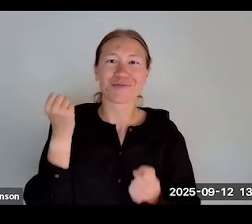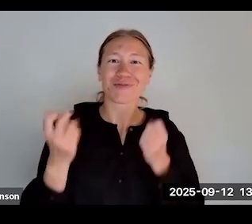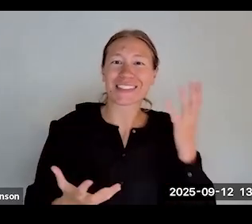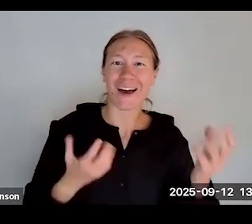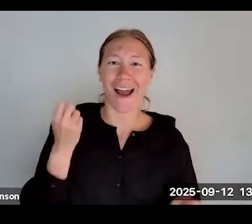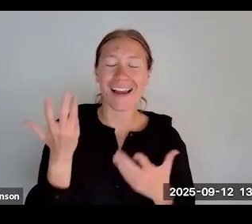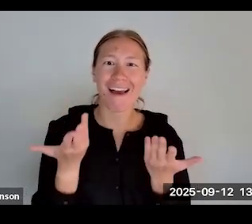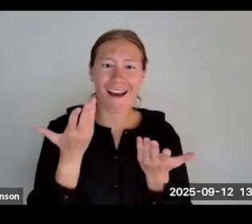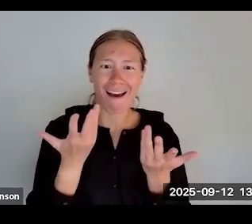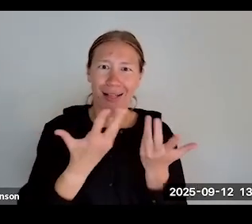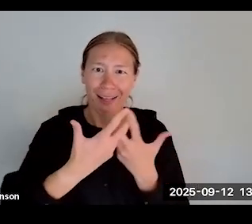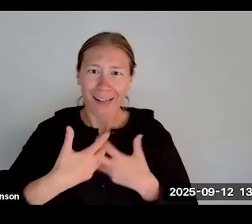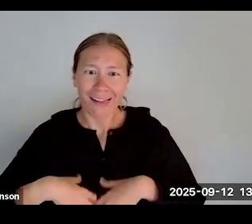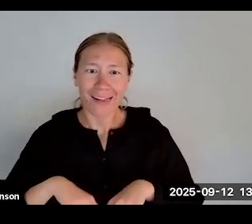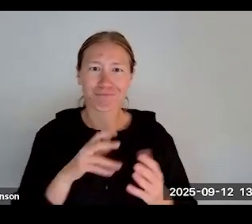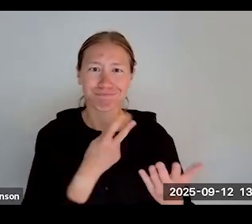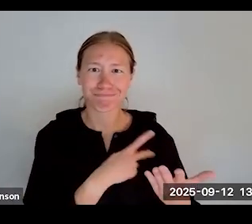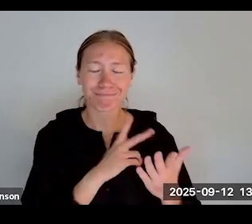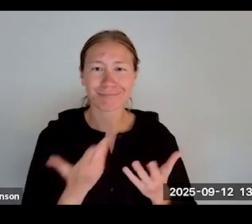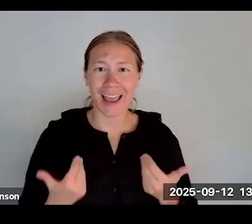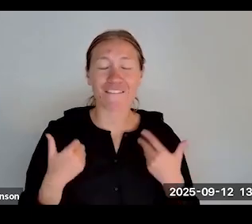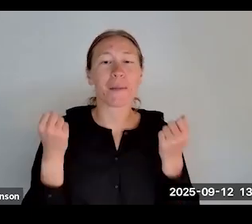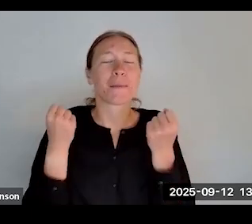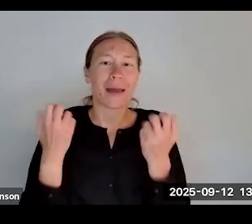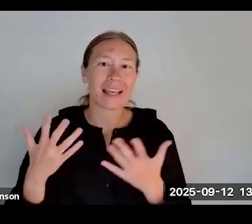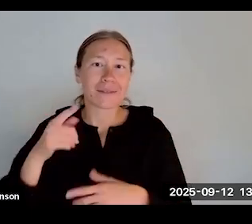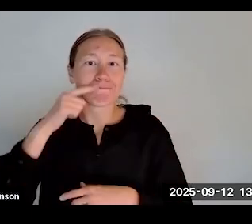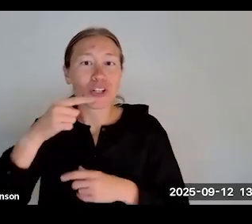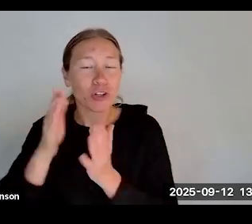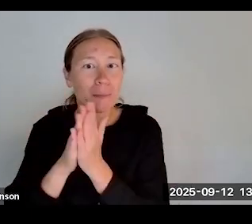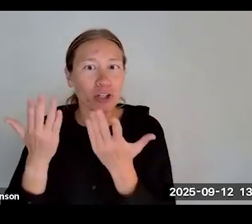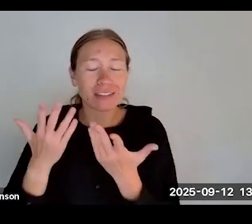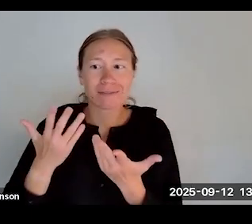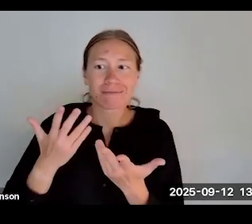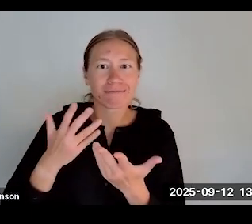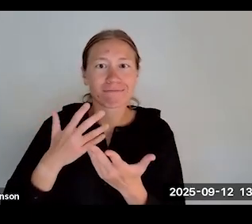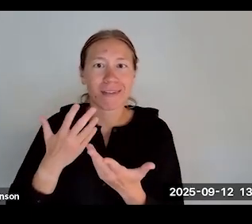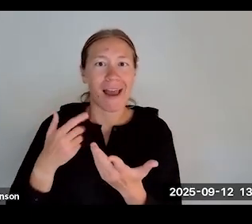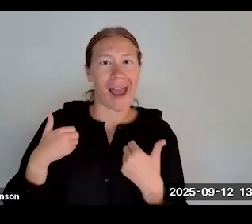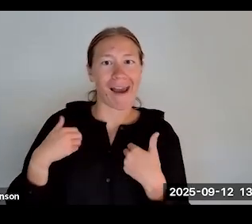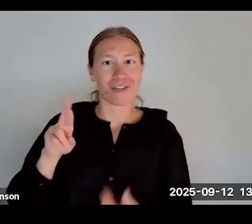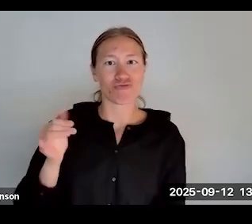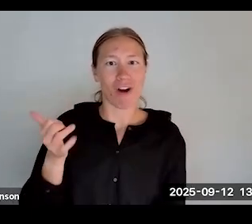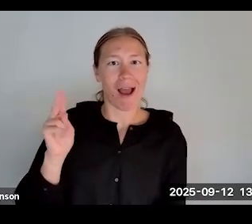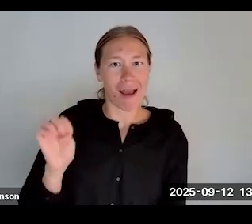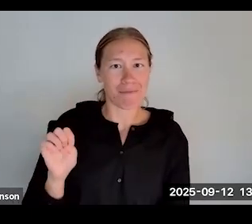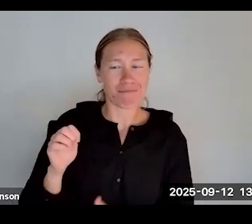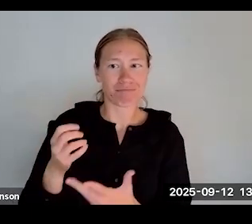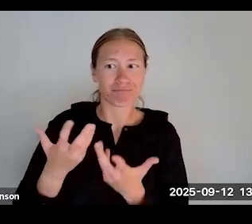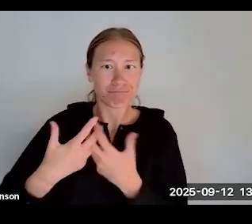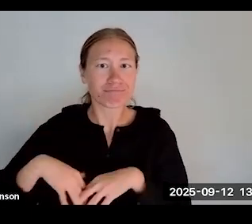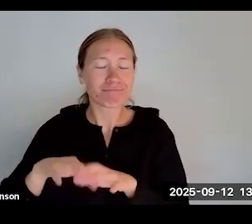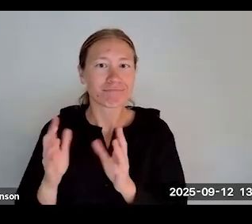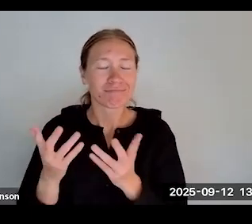Many children's books rhyme because it's fun to read and it's fun for kids to listen to. It helps babies and children learn